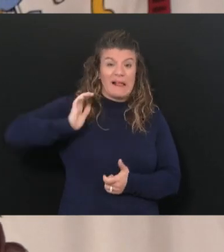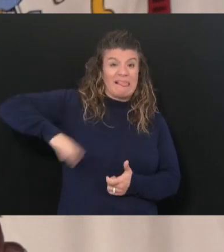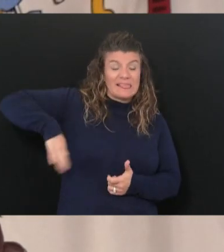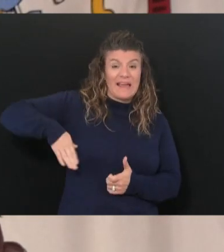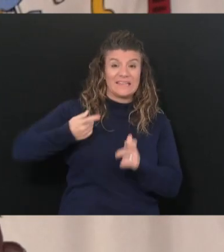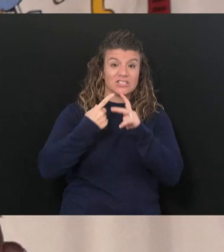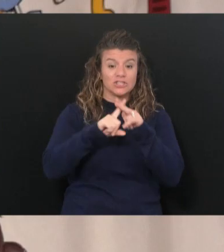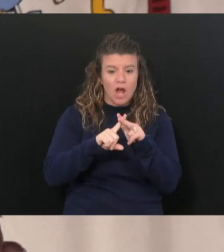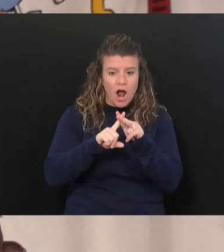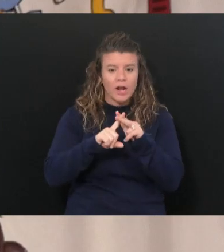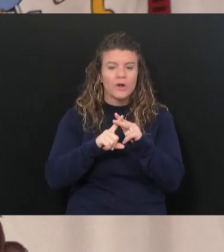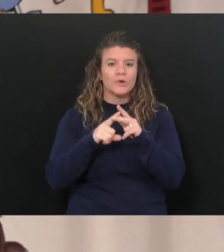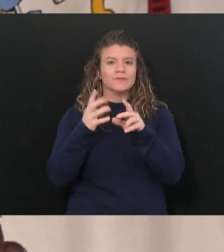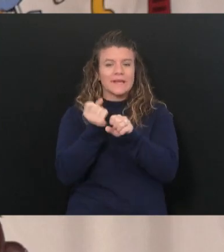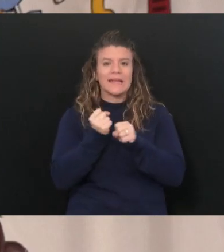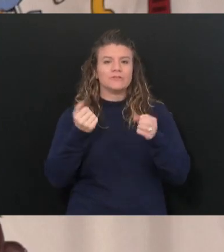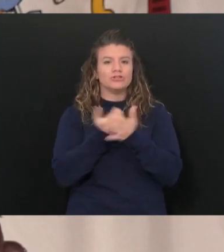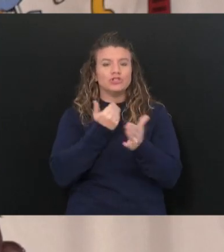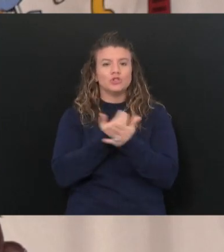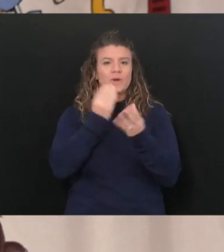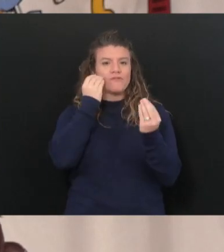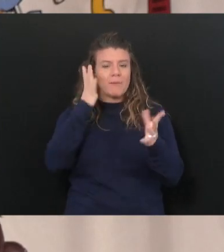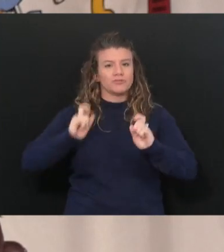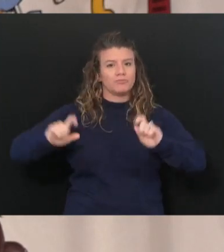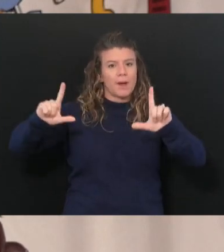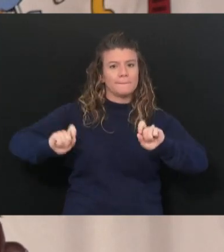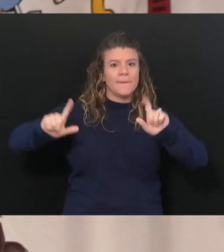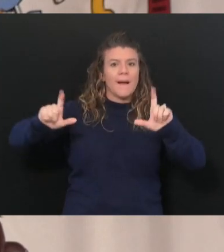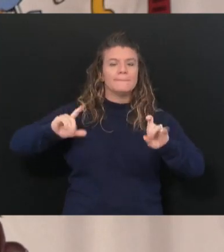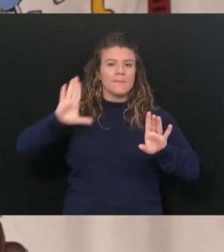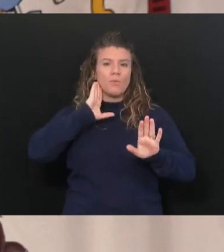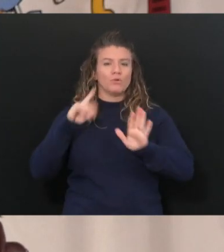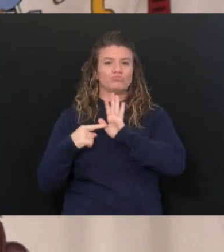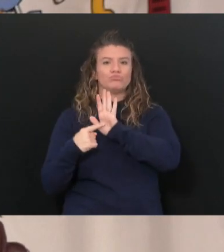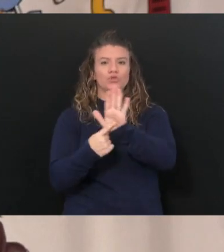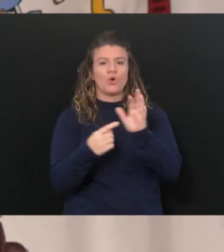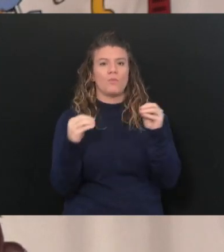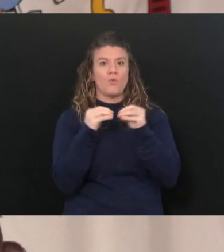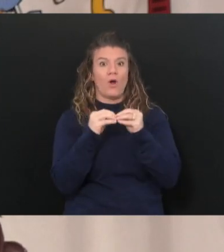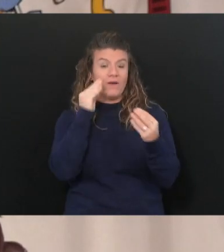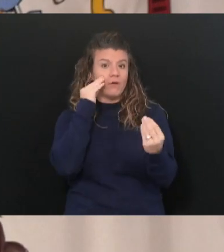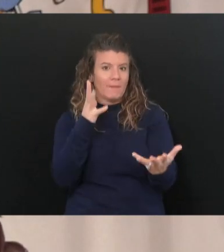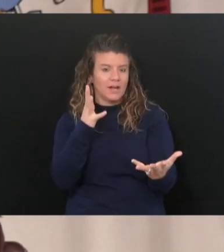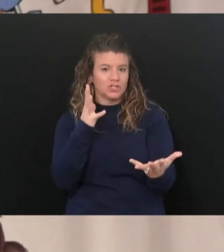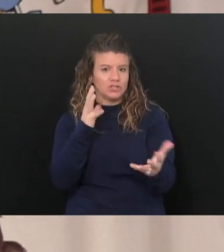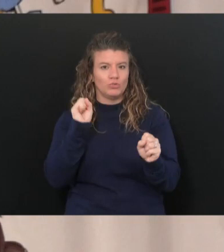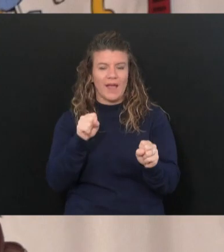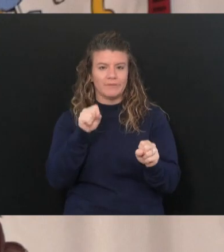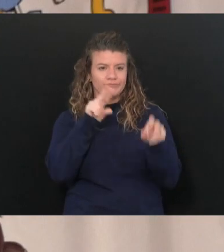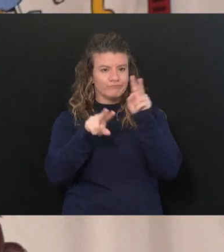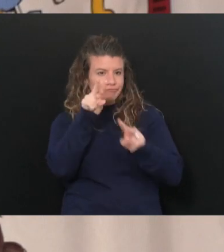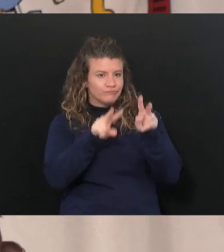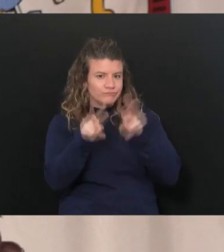everything. We're getting some slides, additional slides that should give you some more valuable information put together.